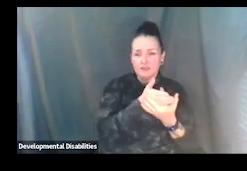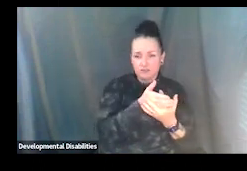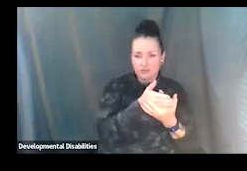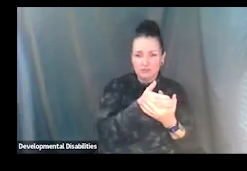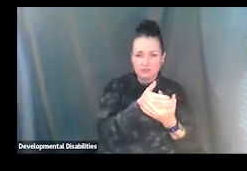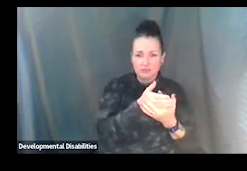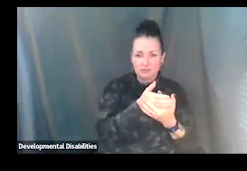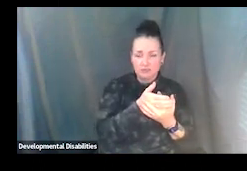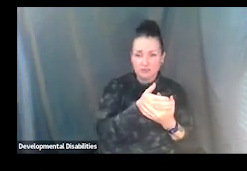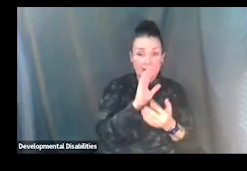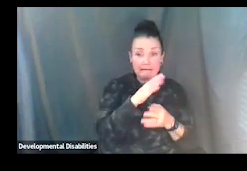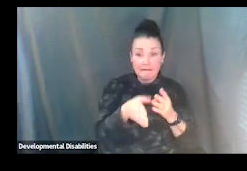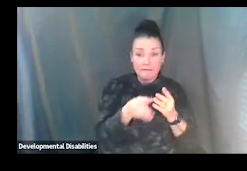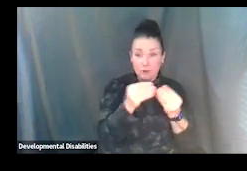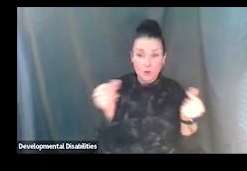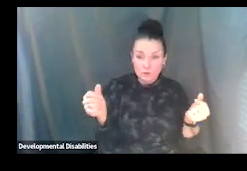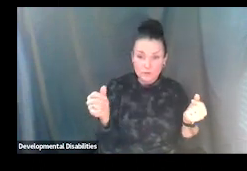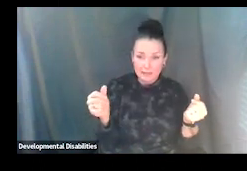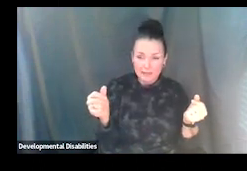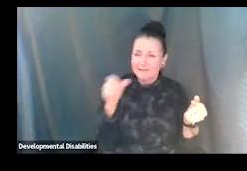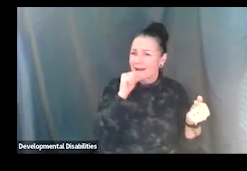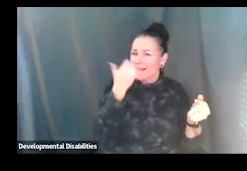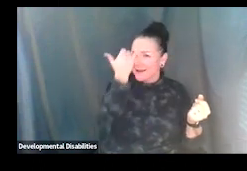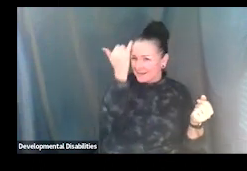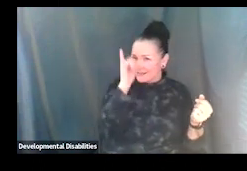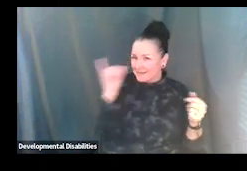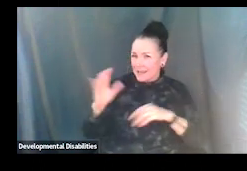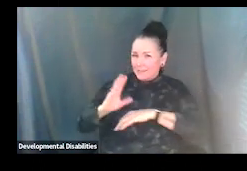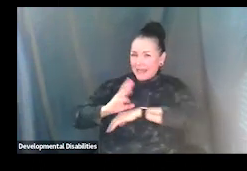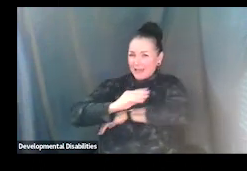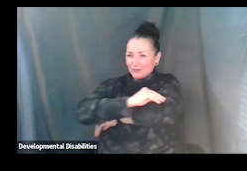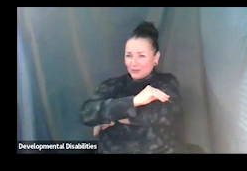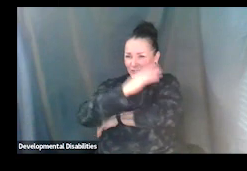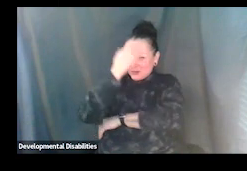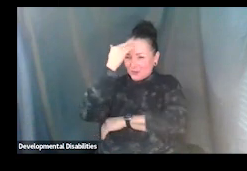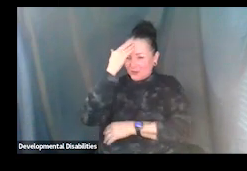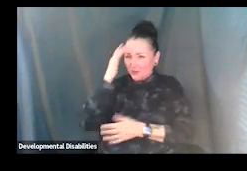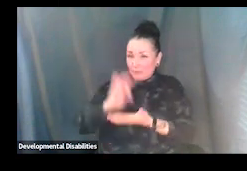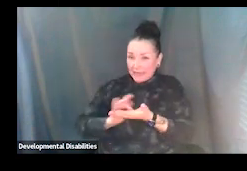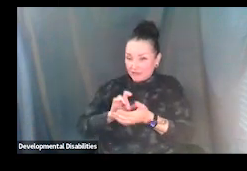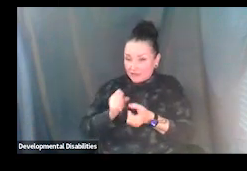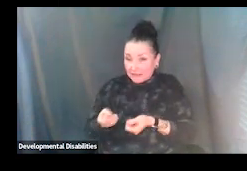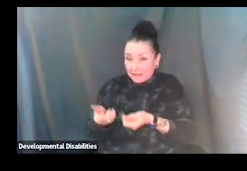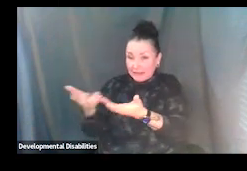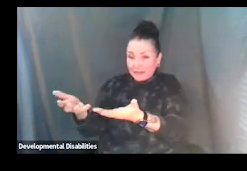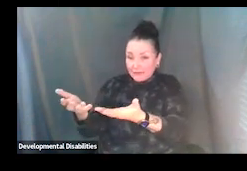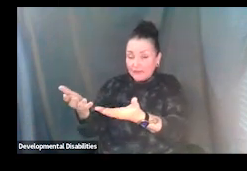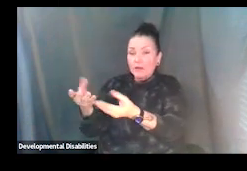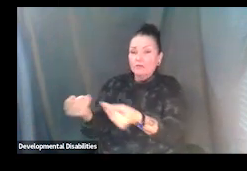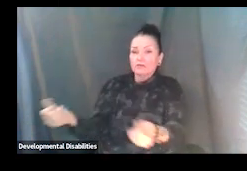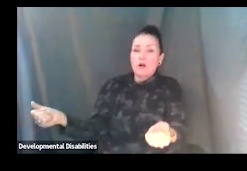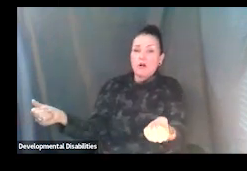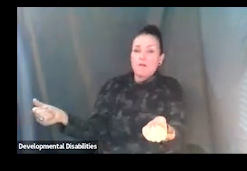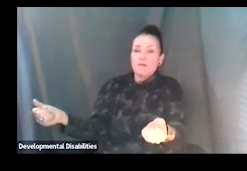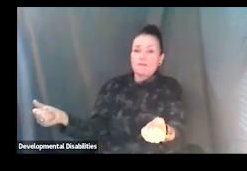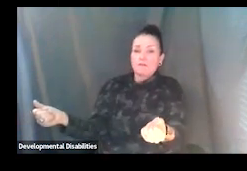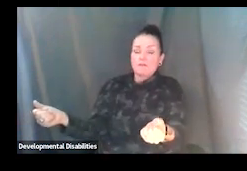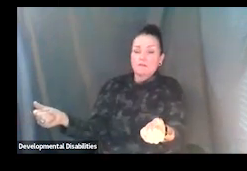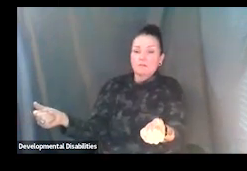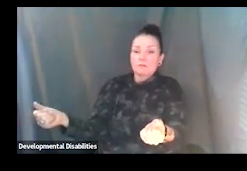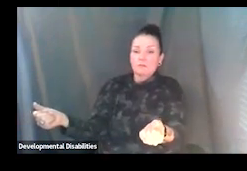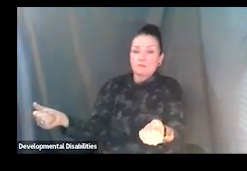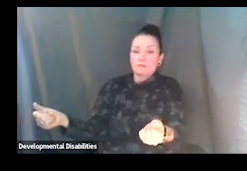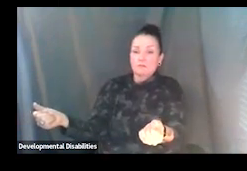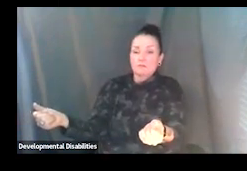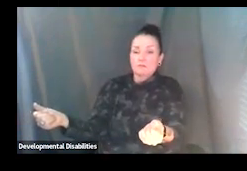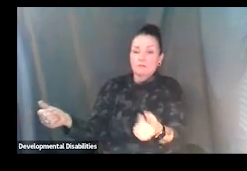remission. It's a lifelong condition. So I think that's really what we're talking about. Well, but that's a great